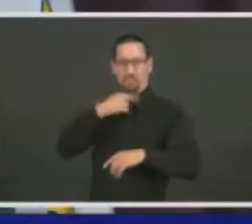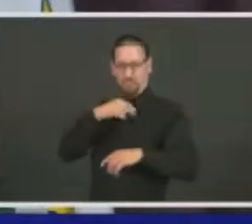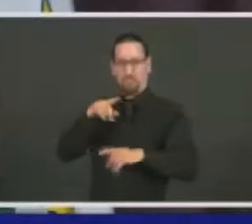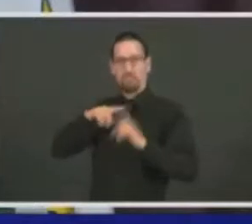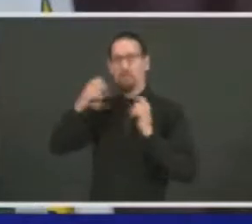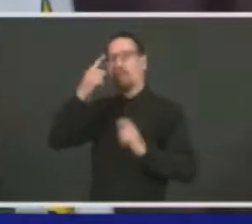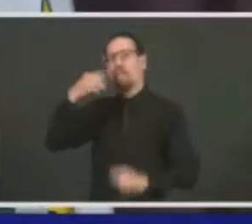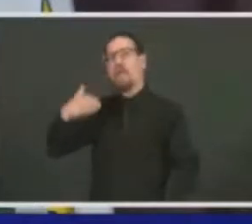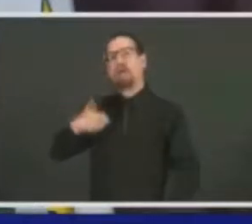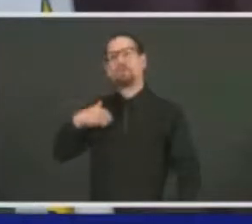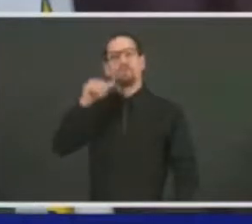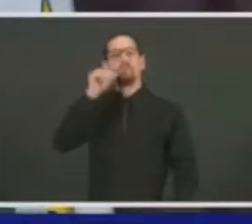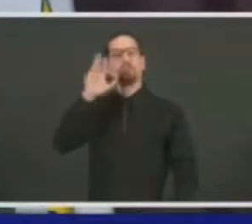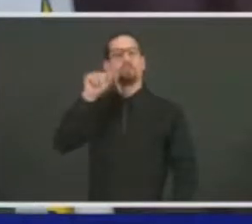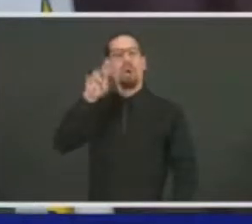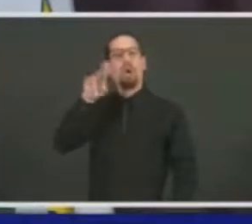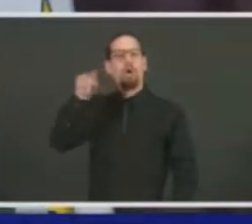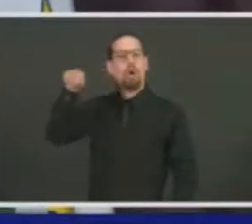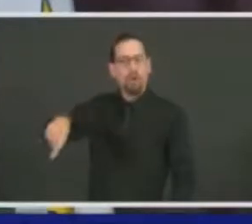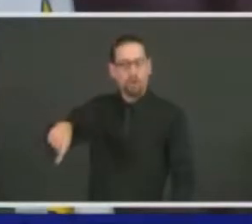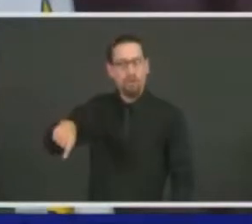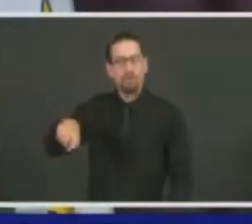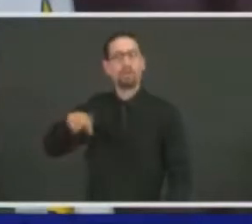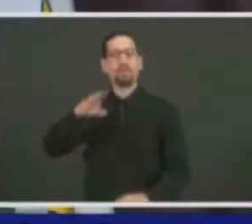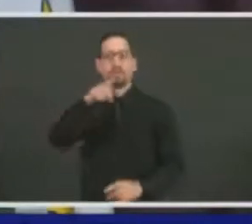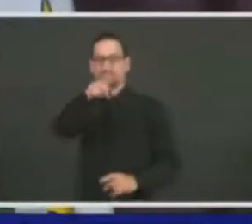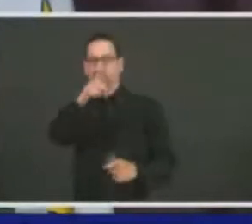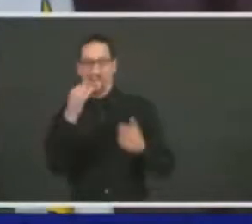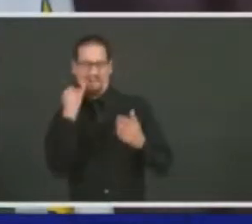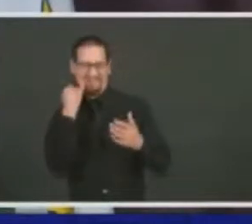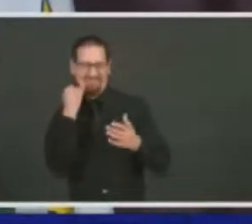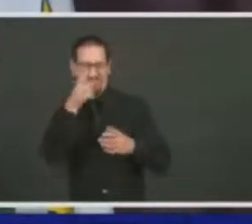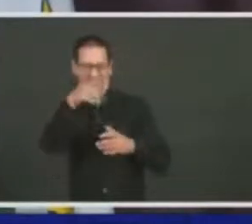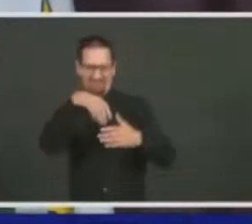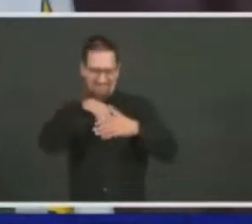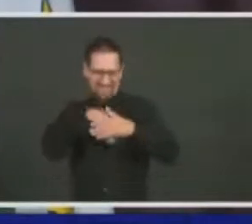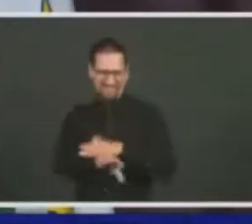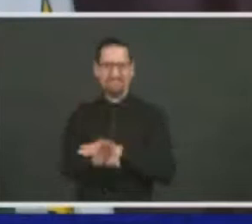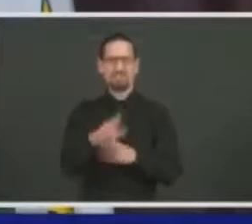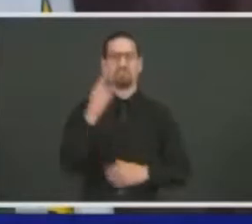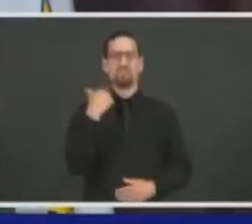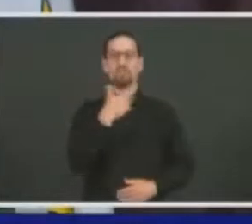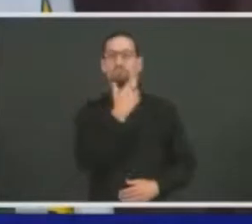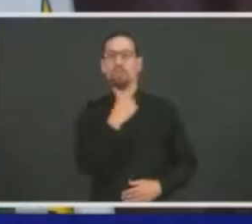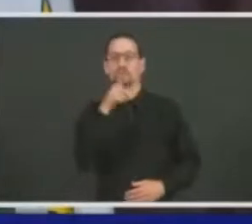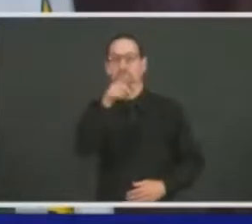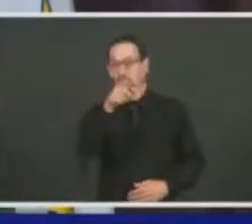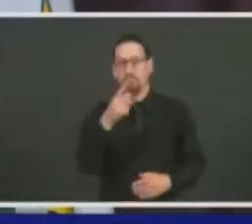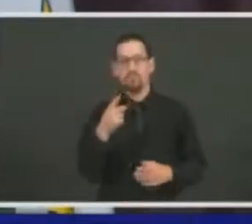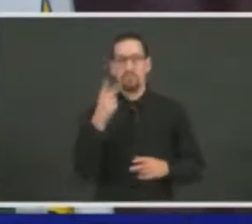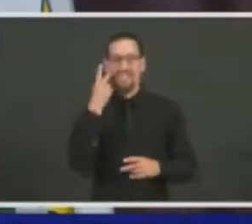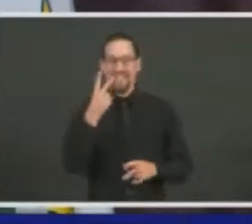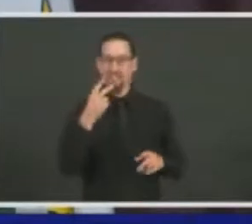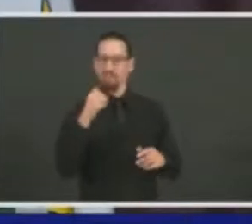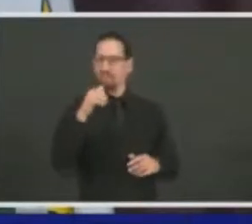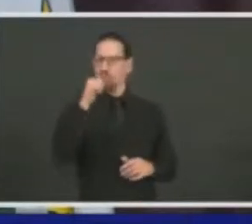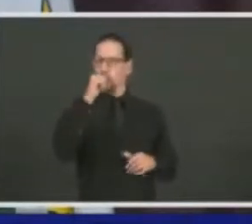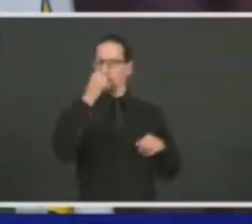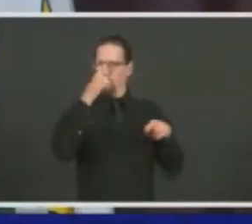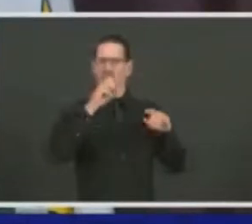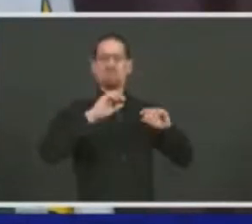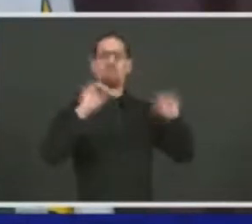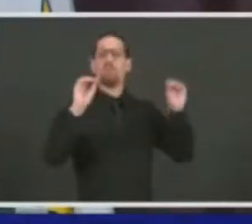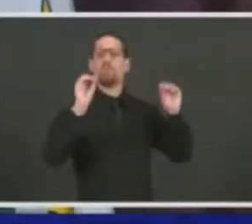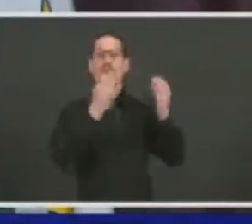crowd, you should leave. Get out of the crowd. That's how you get sick. If you're in a line,